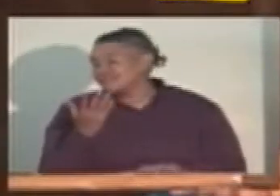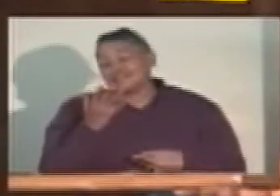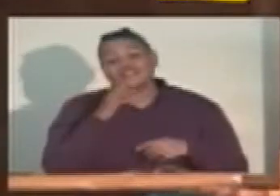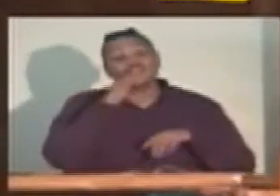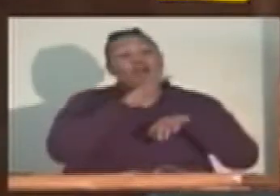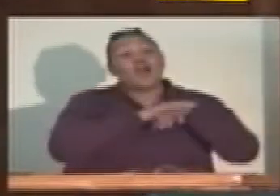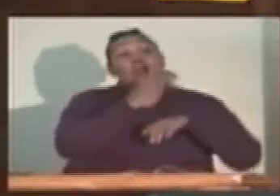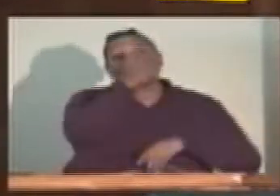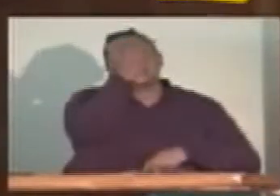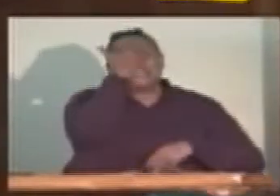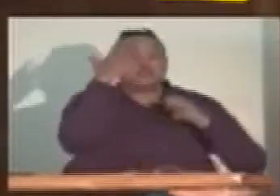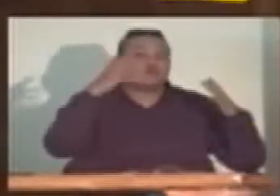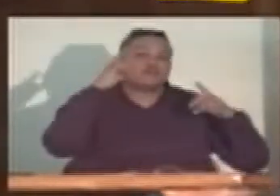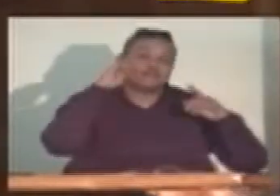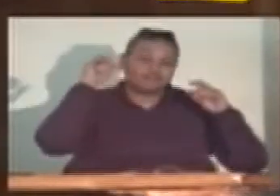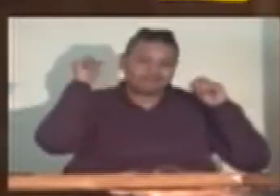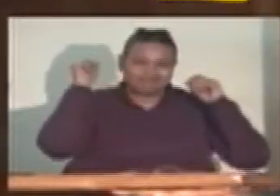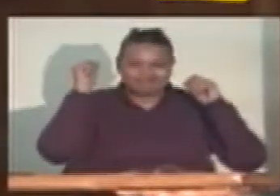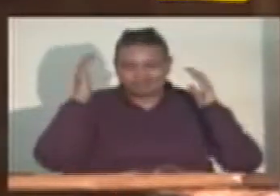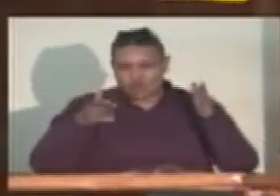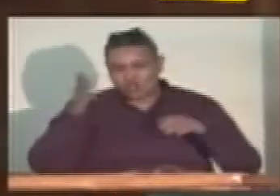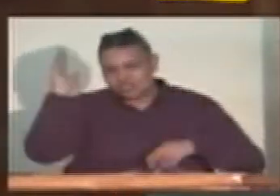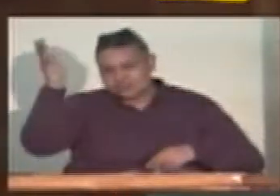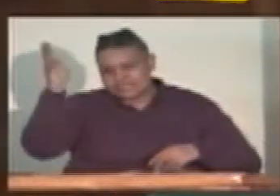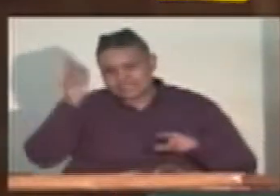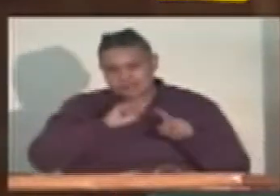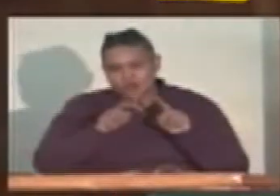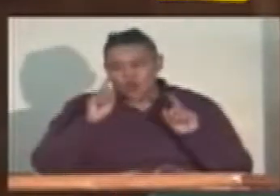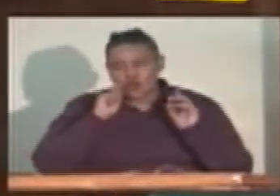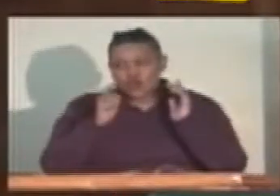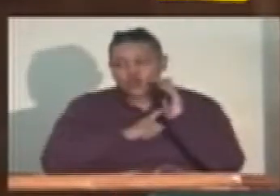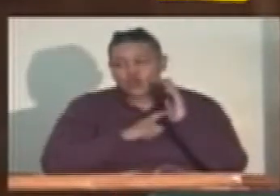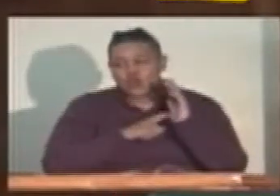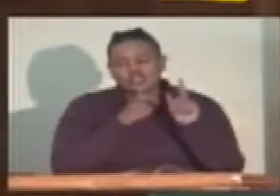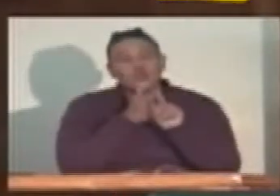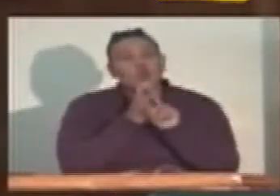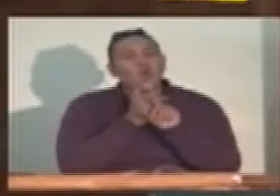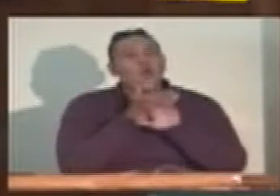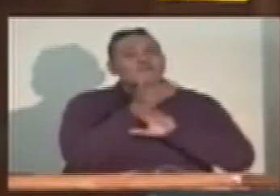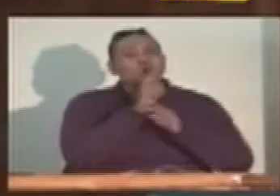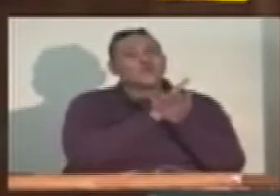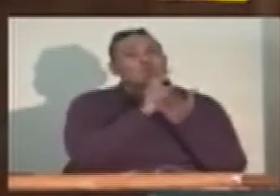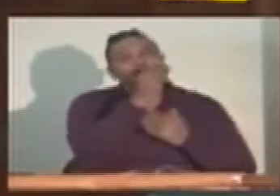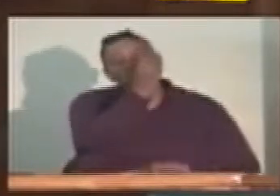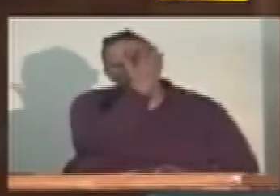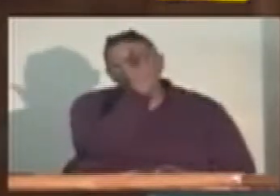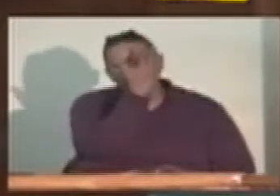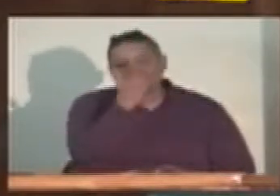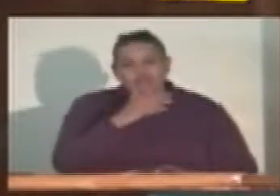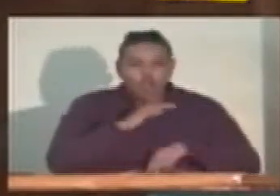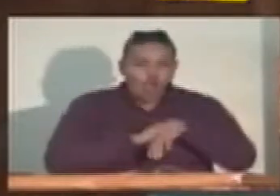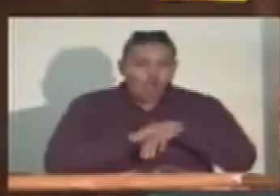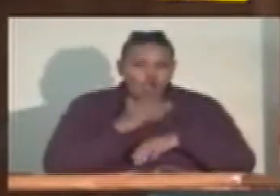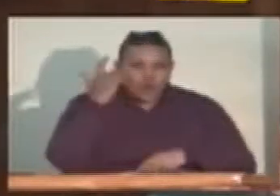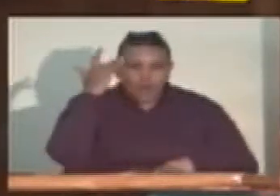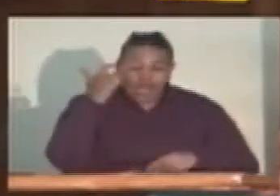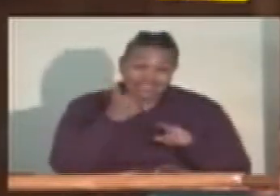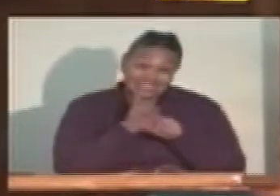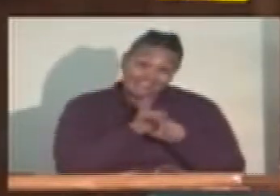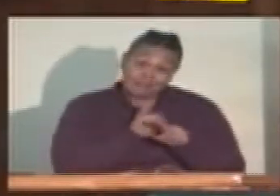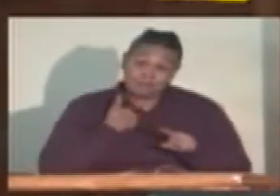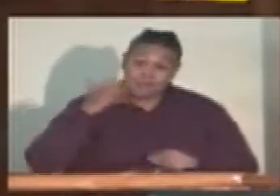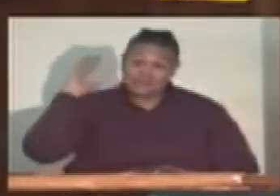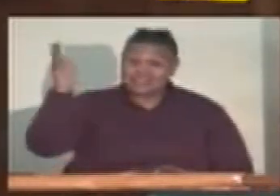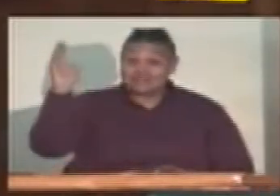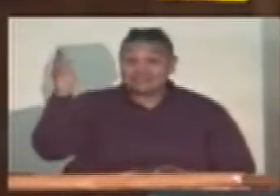turn on the person, you know, reflecting the person speaking. But we have noticed that over the past weeks, only this one is turned on. The member is